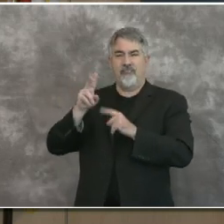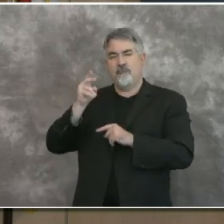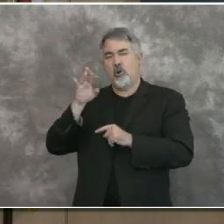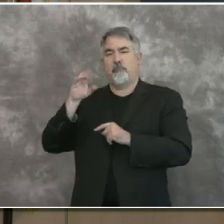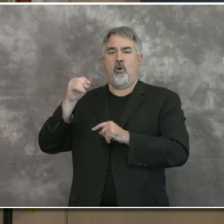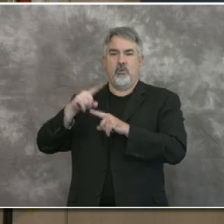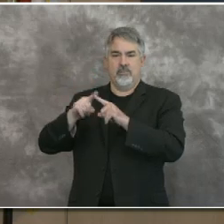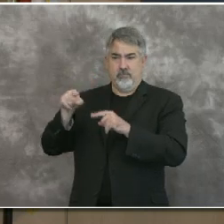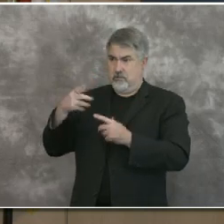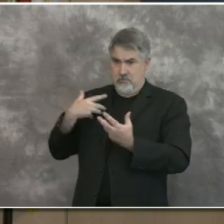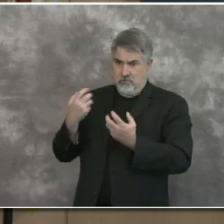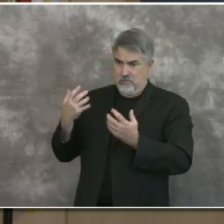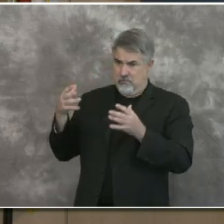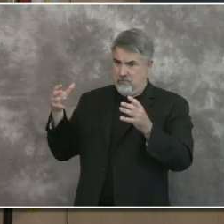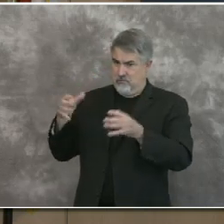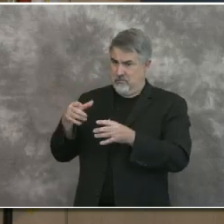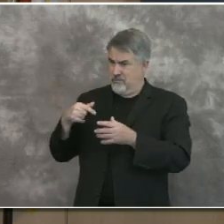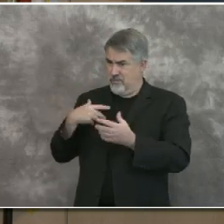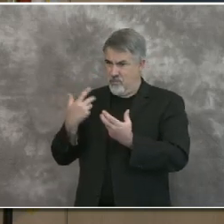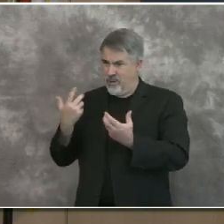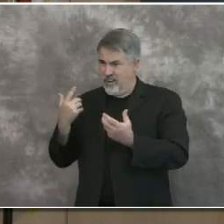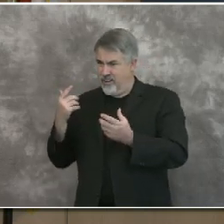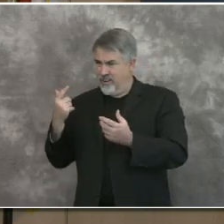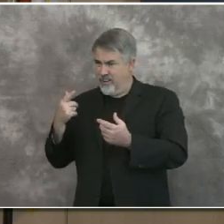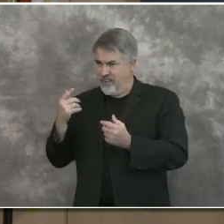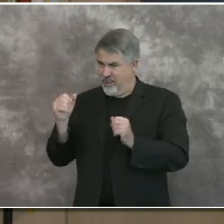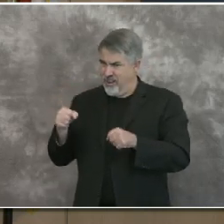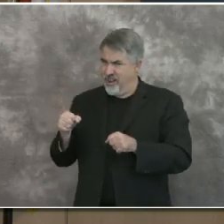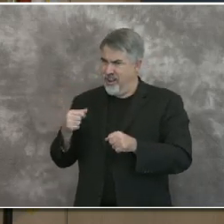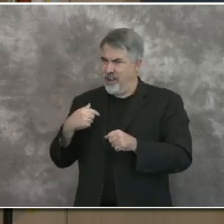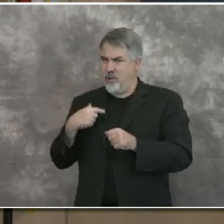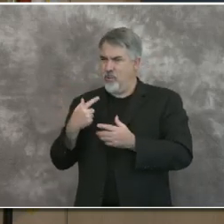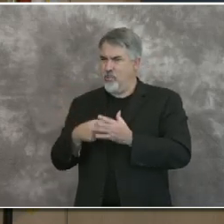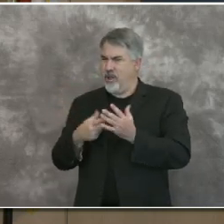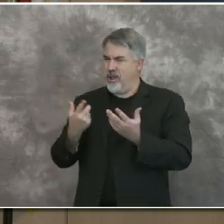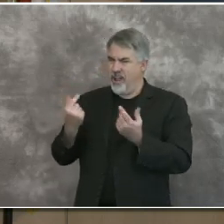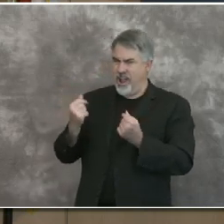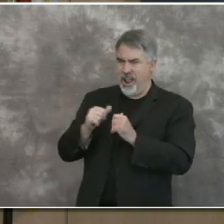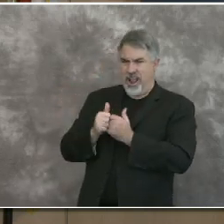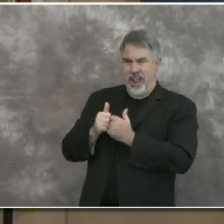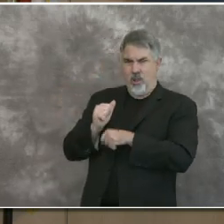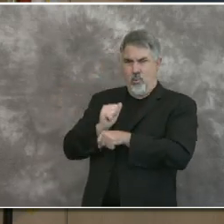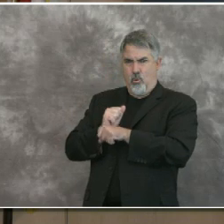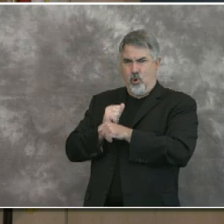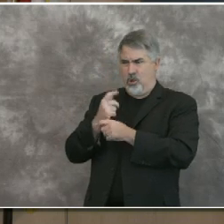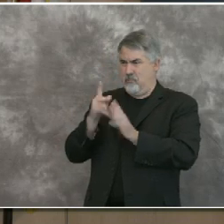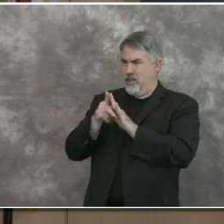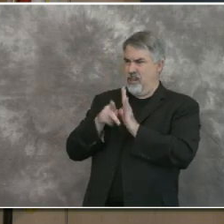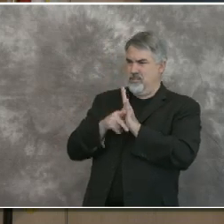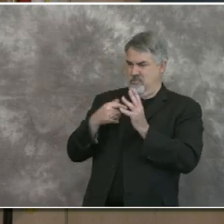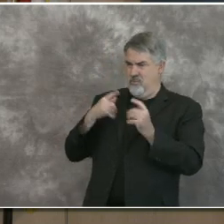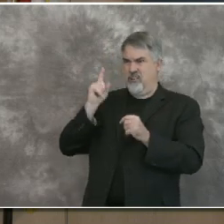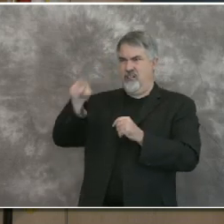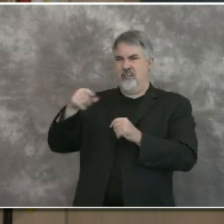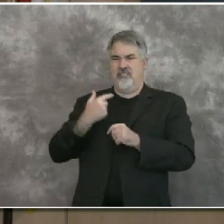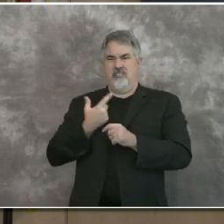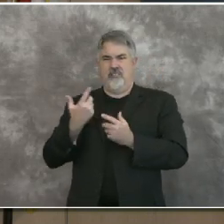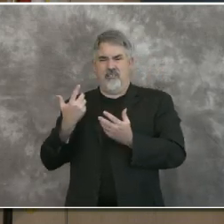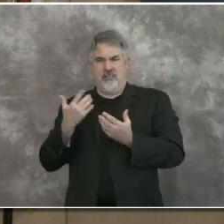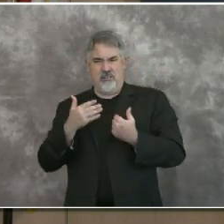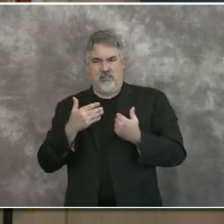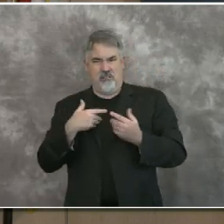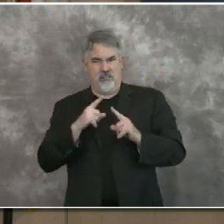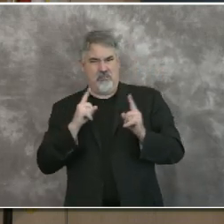are allowed under the health order, but I'm trying to understand the rules about lodging and why, according to Airbnb and the State Hotel Lodging Association, there